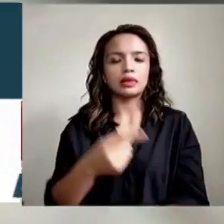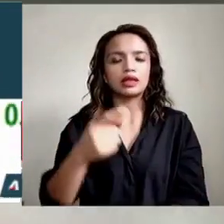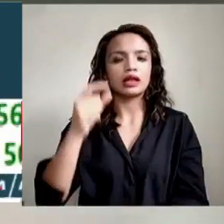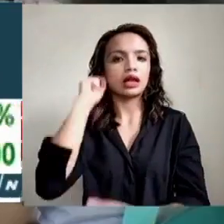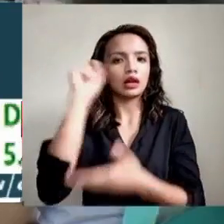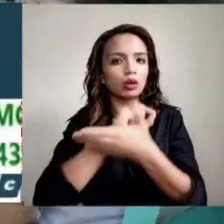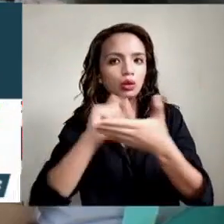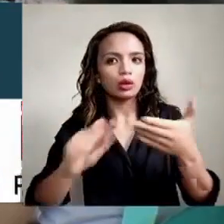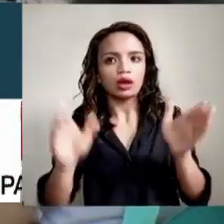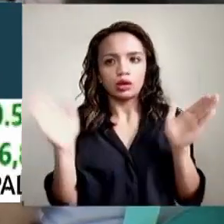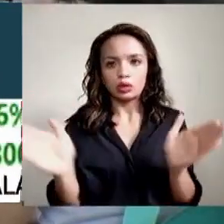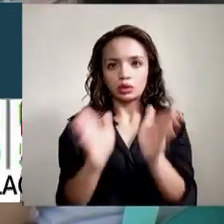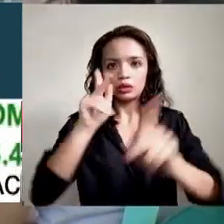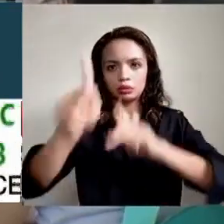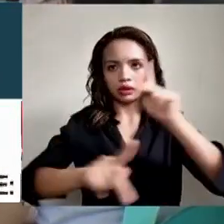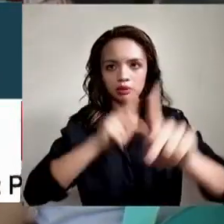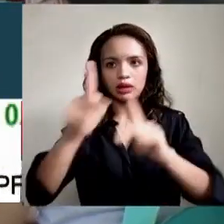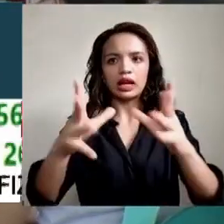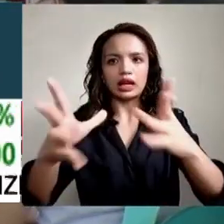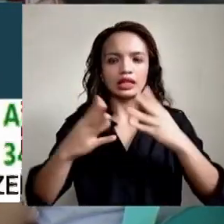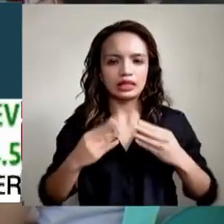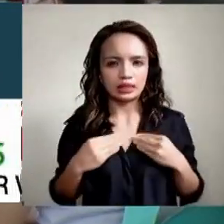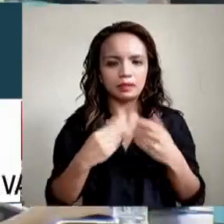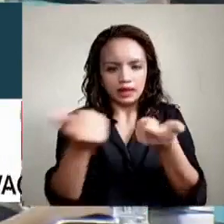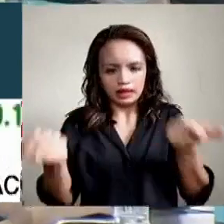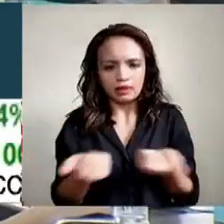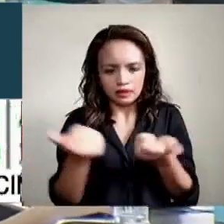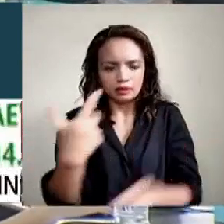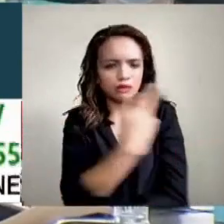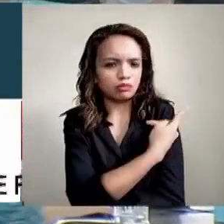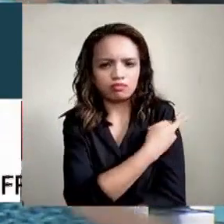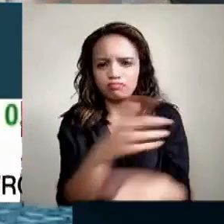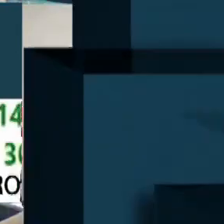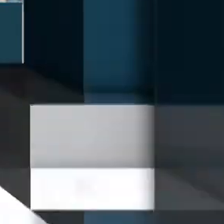public to take the shots that are already available.